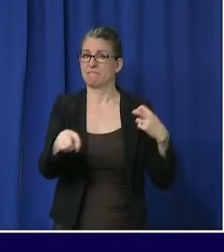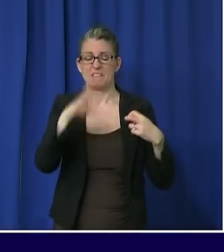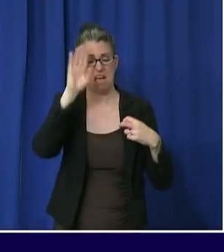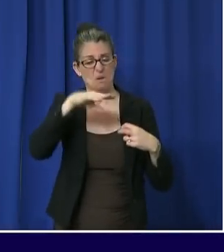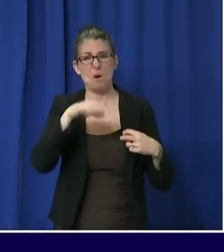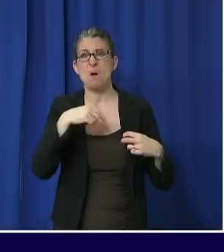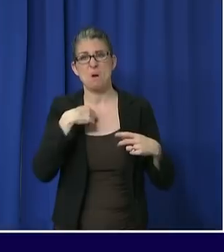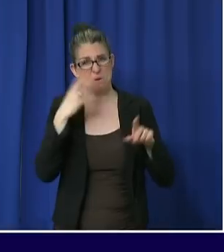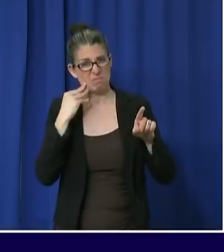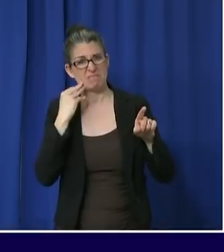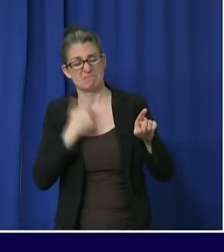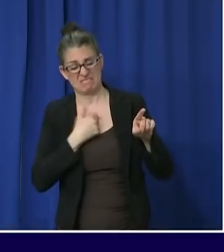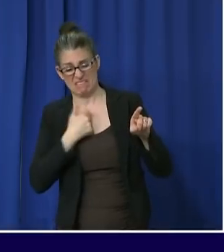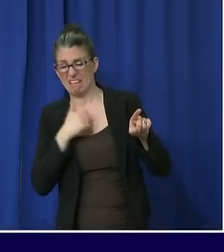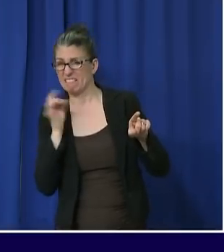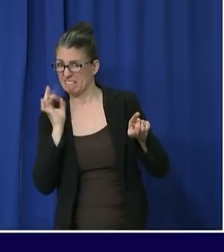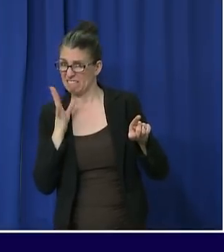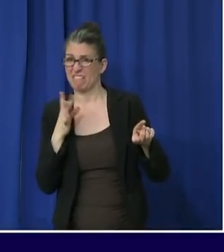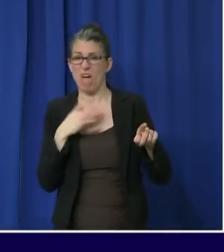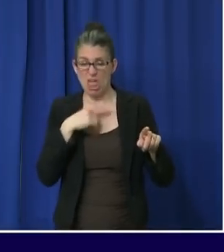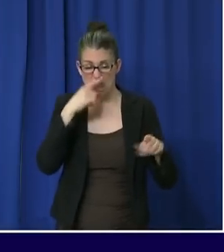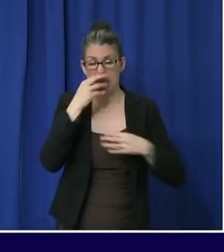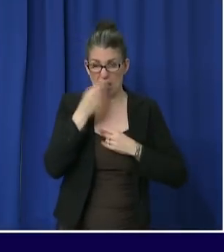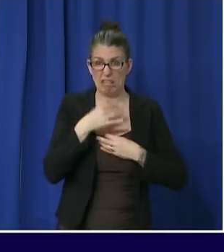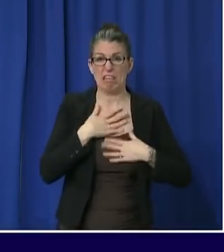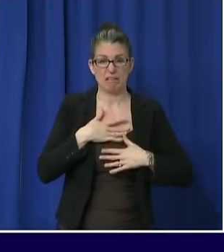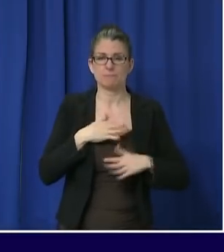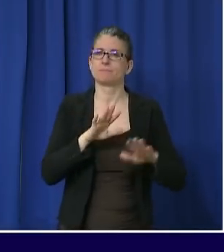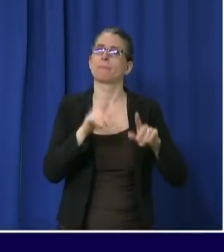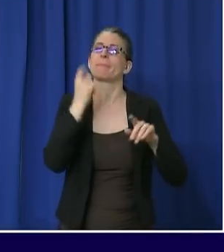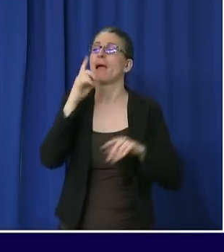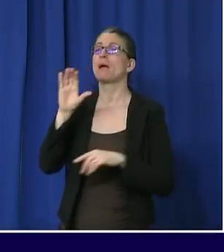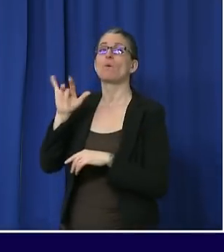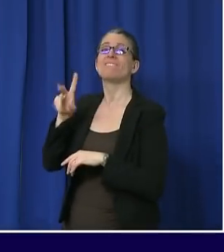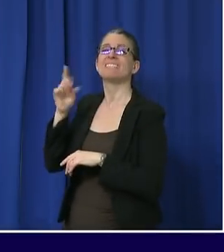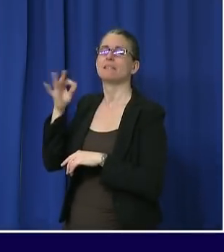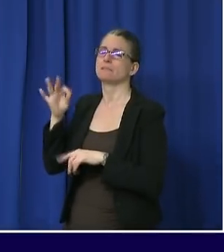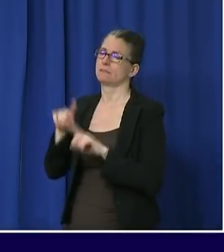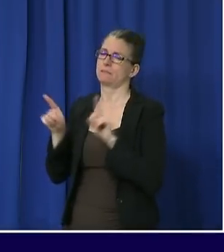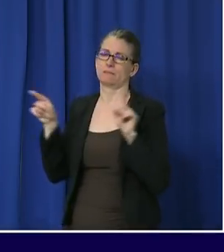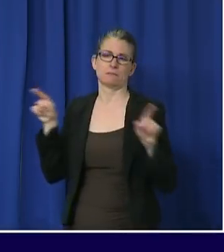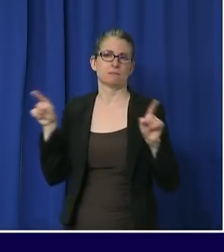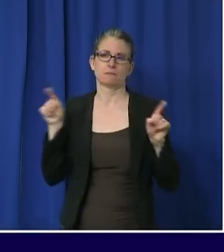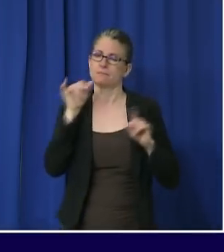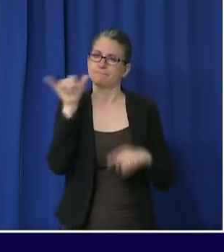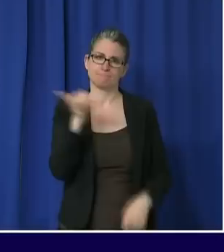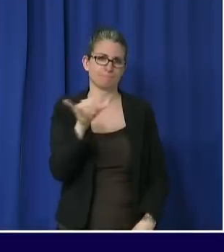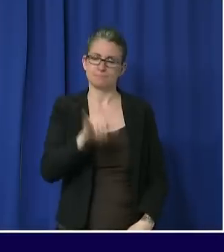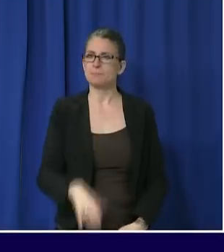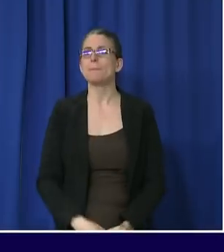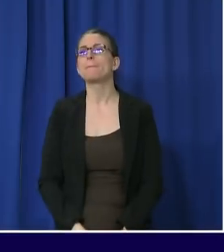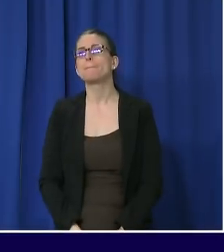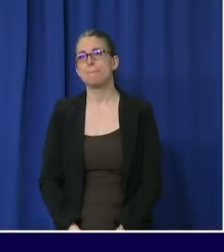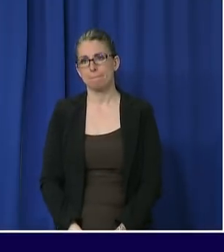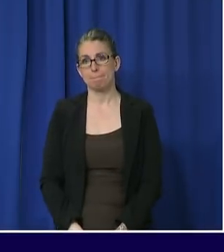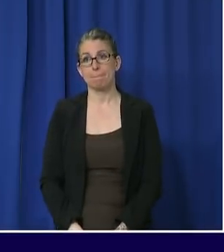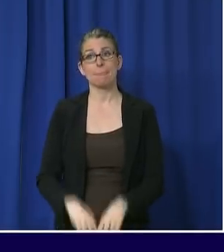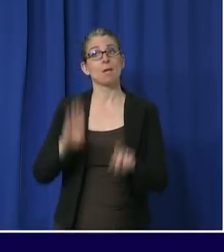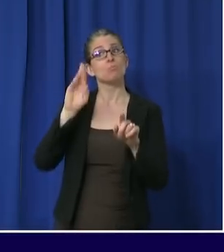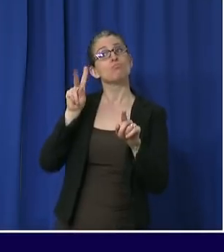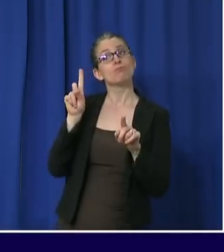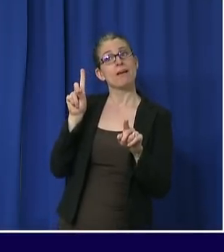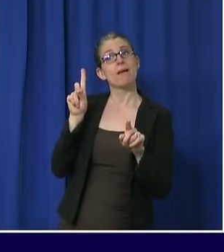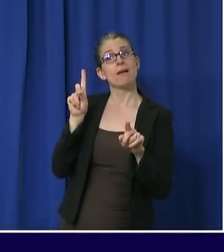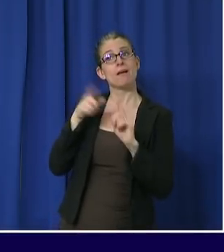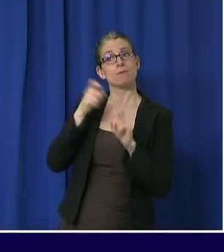The last question today goes over to Brad Rogers at WGME. Hey, thanks, Dr. Shah. For the staff at long-term